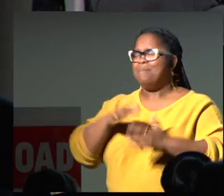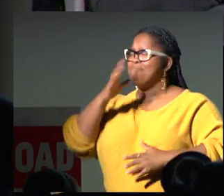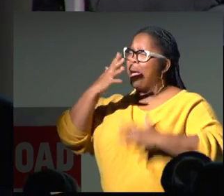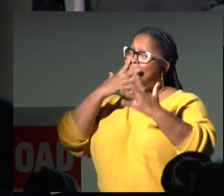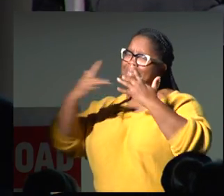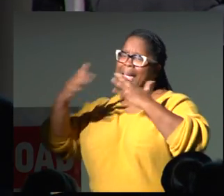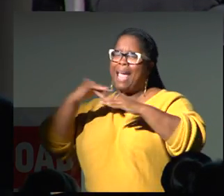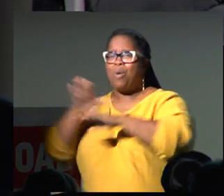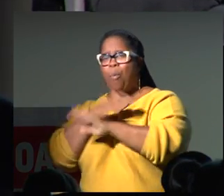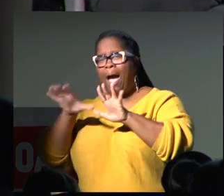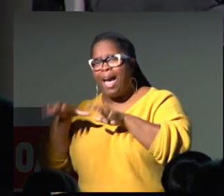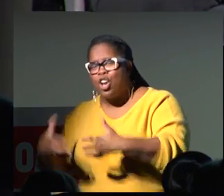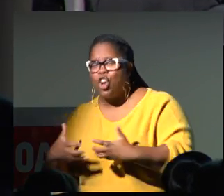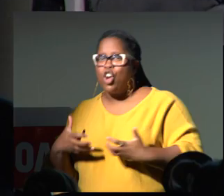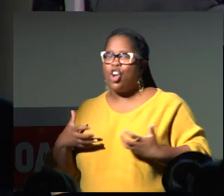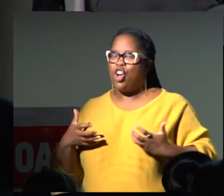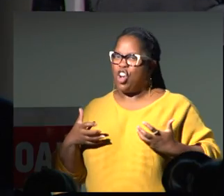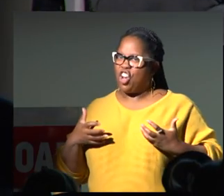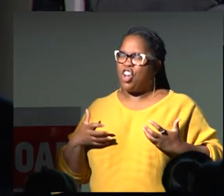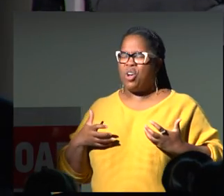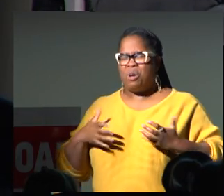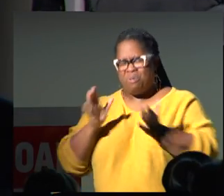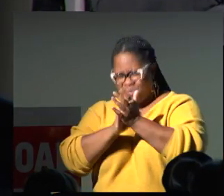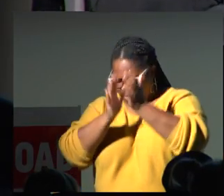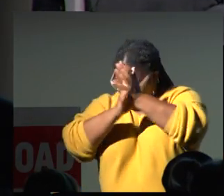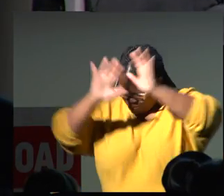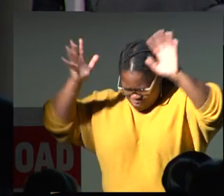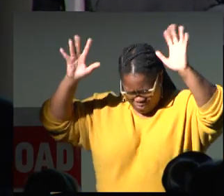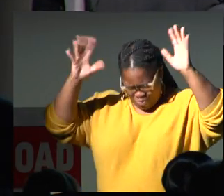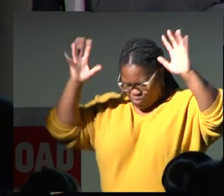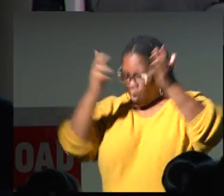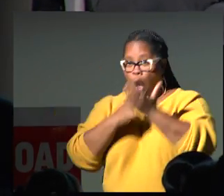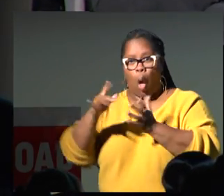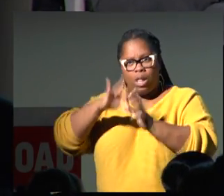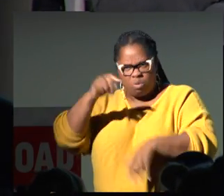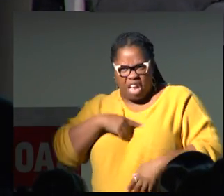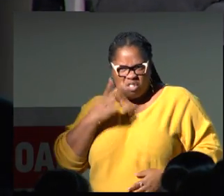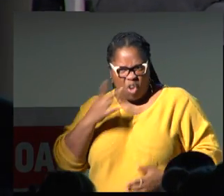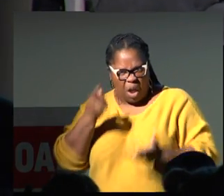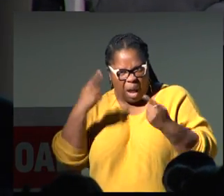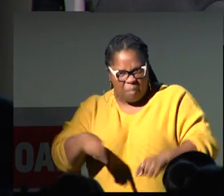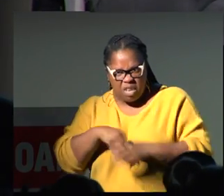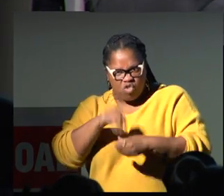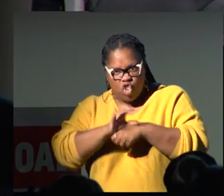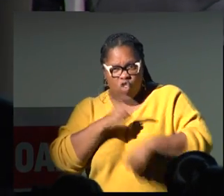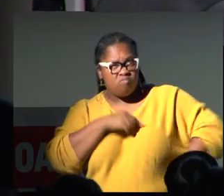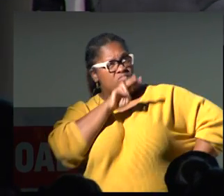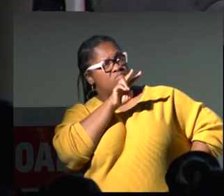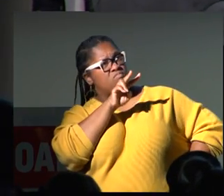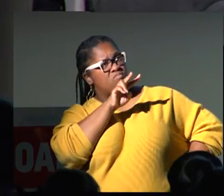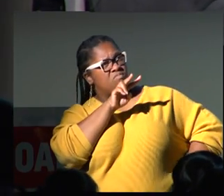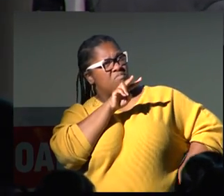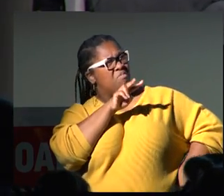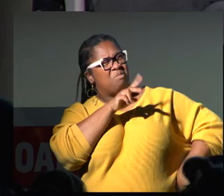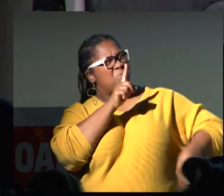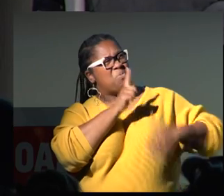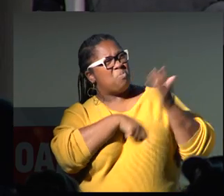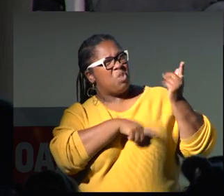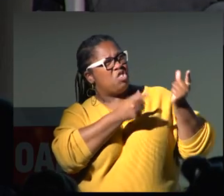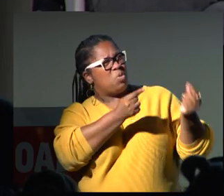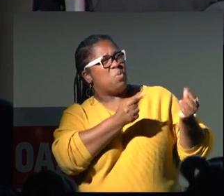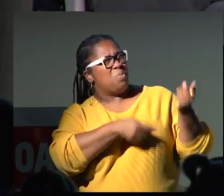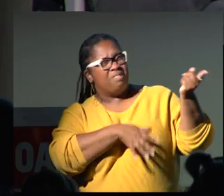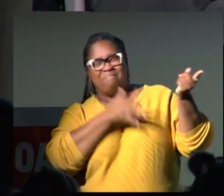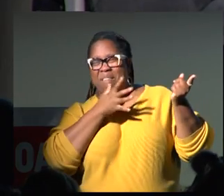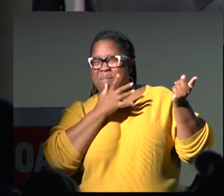the choir, and she would get the Holy Ghost. I saw her get the Holy Ghost from time. And I would think to myself, what in the world is she doing?